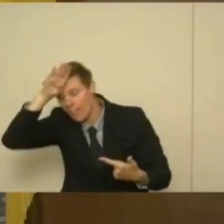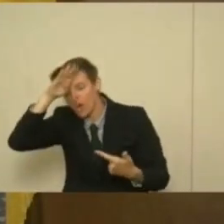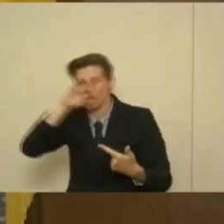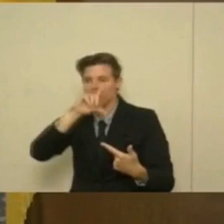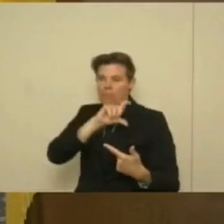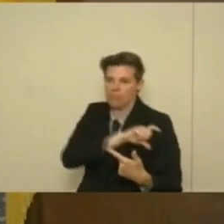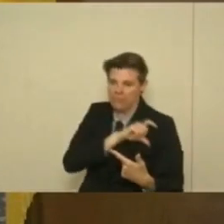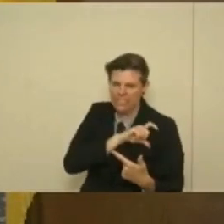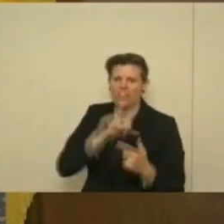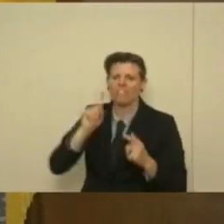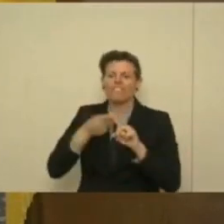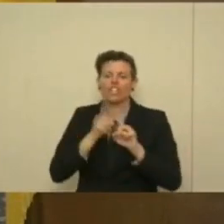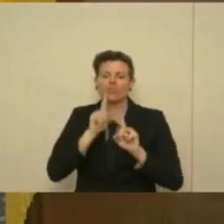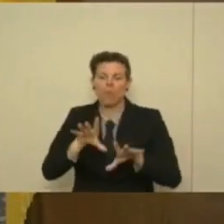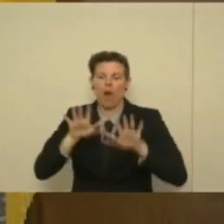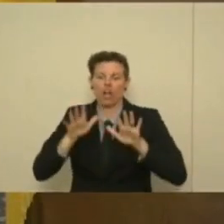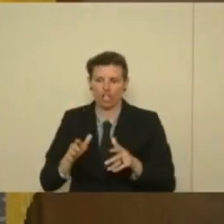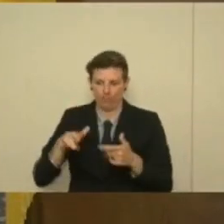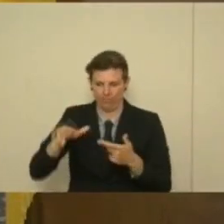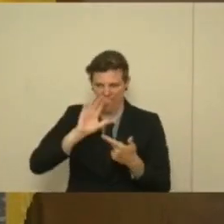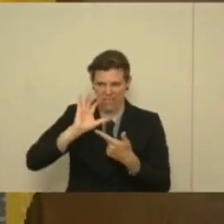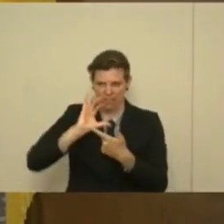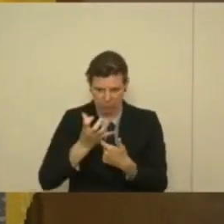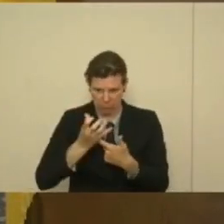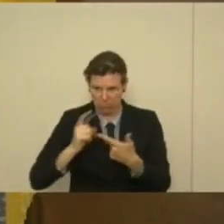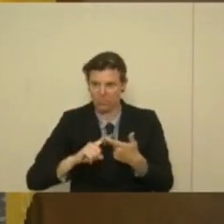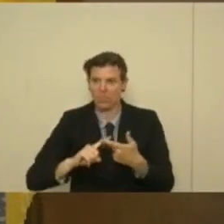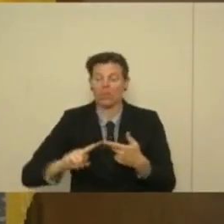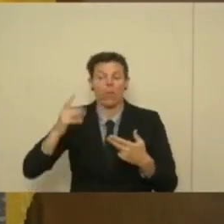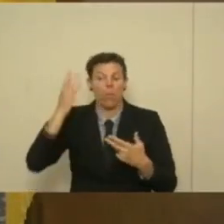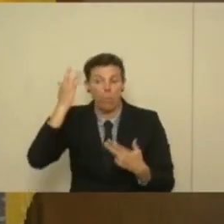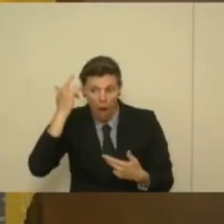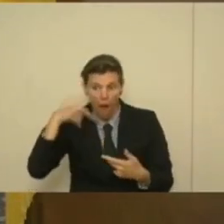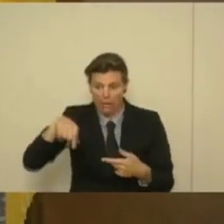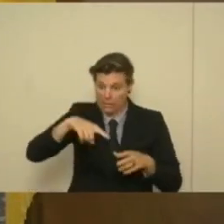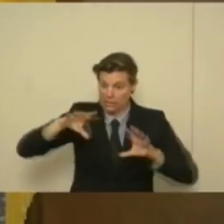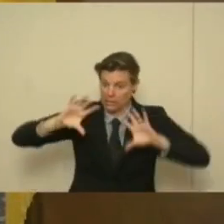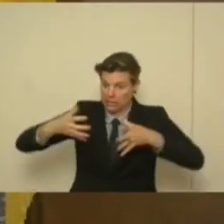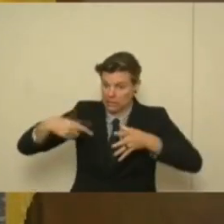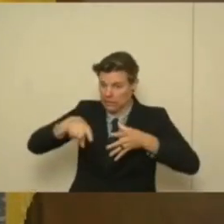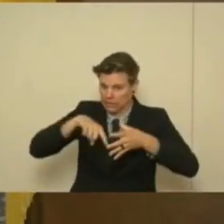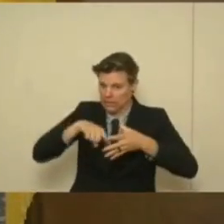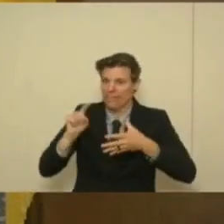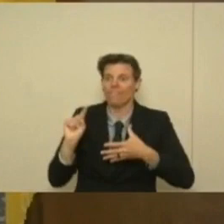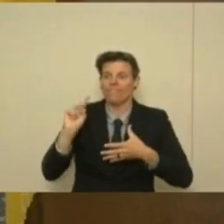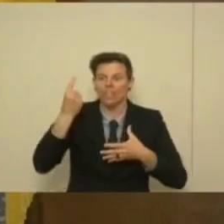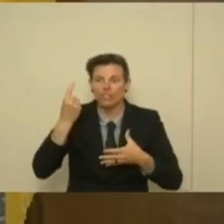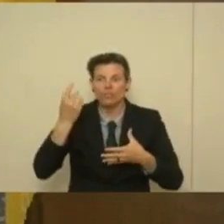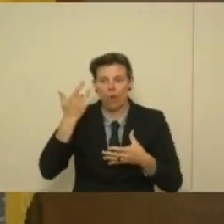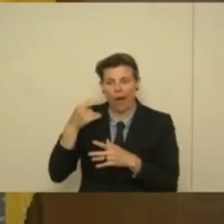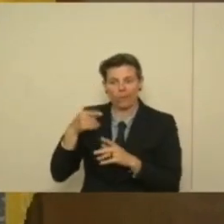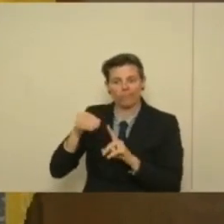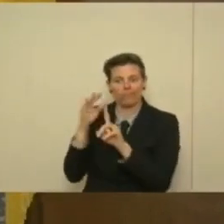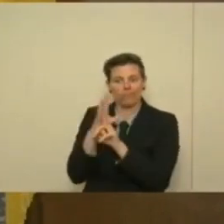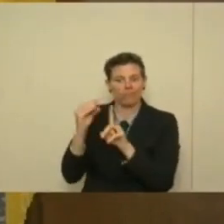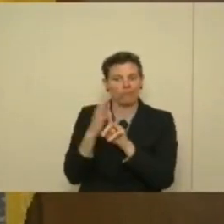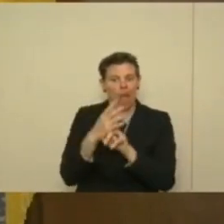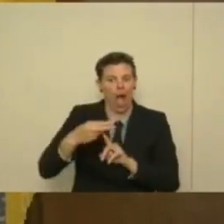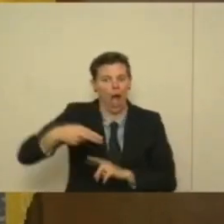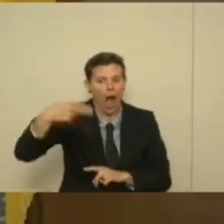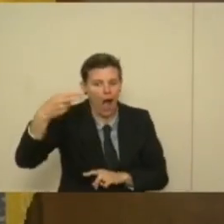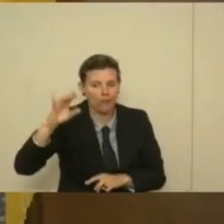you work to nearly eliminate, all the high-risk, high-mortality groups.